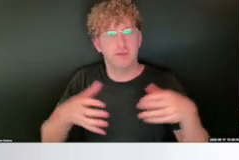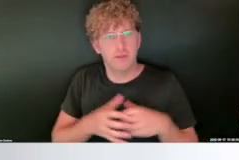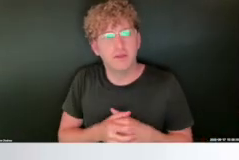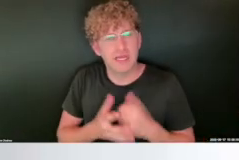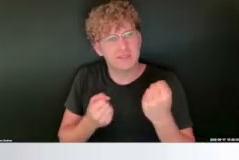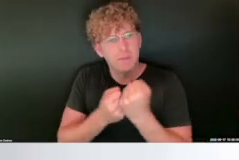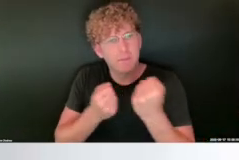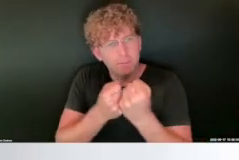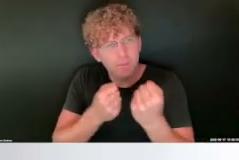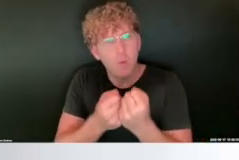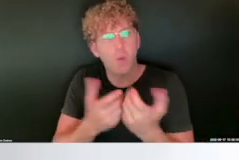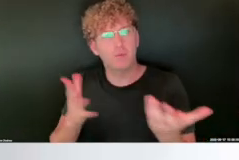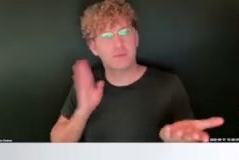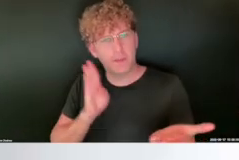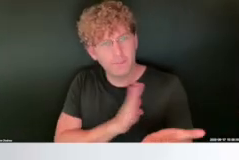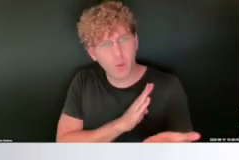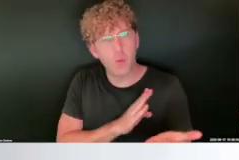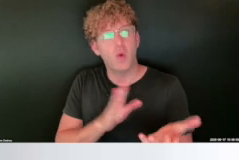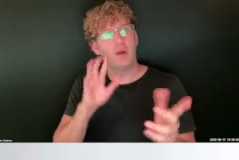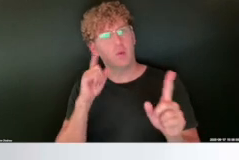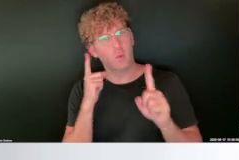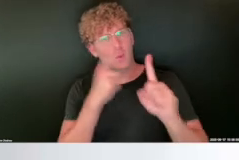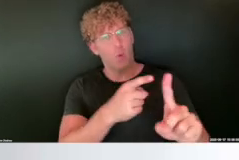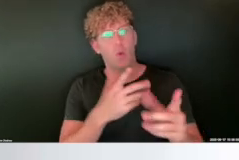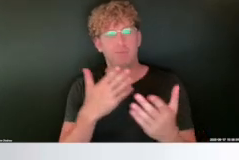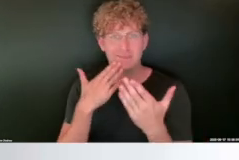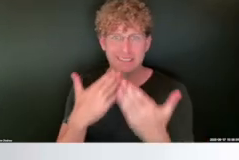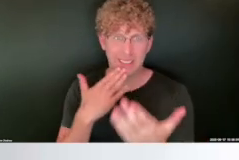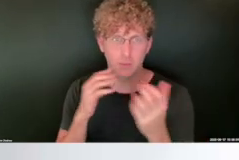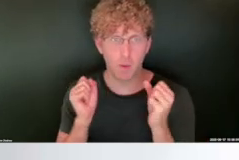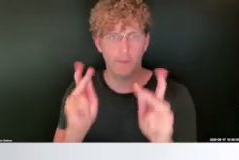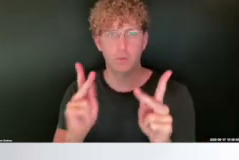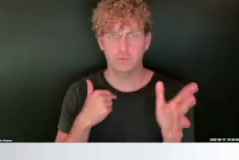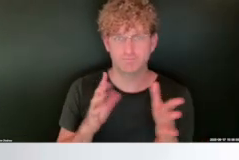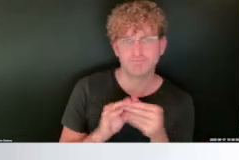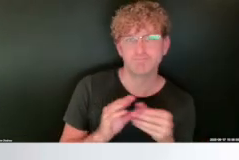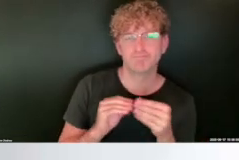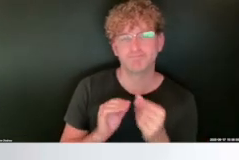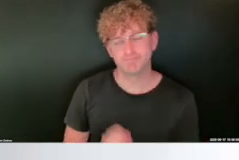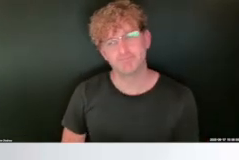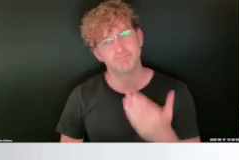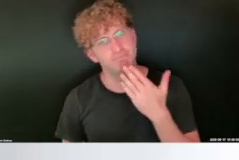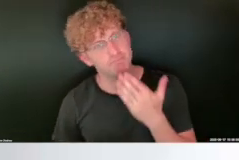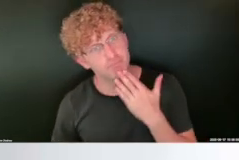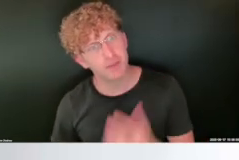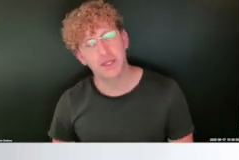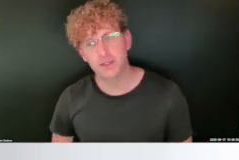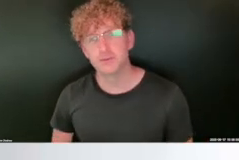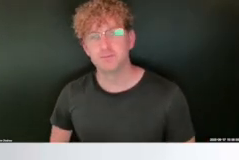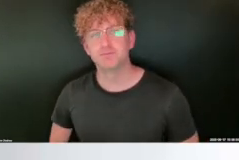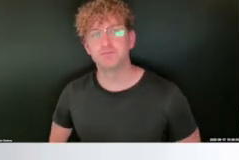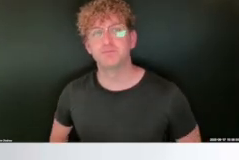Resources Board goals. So thank you again for the opportunity to share this comment. Thank you. Oh, sorry, Matt.